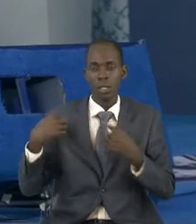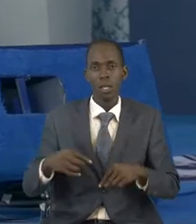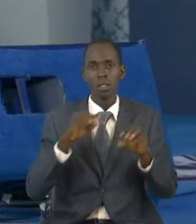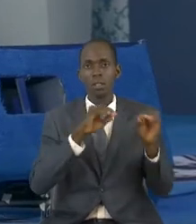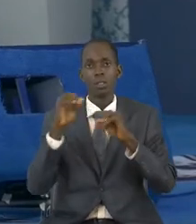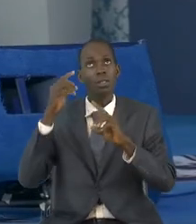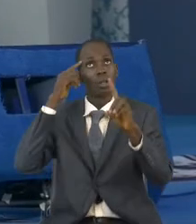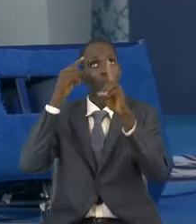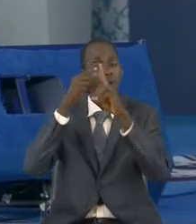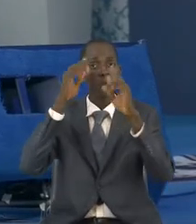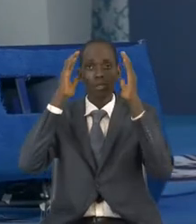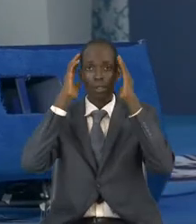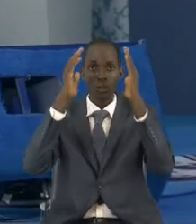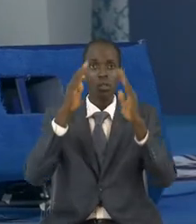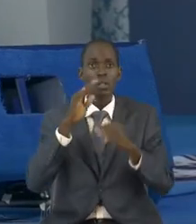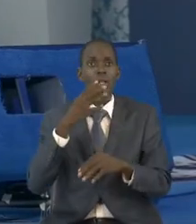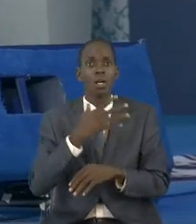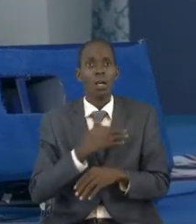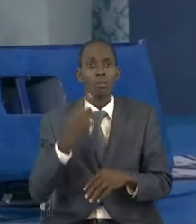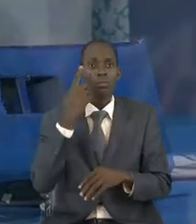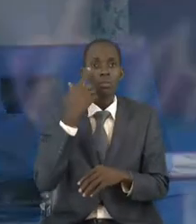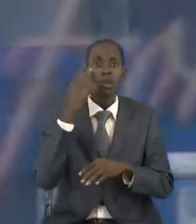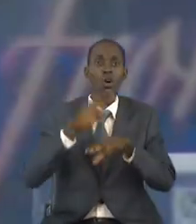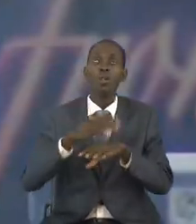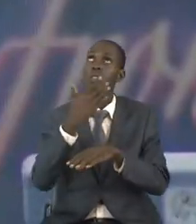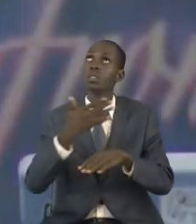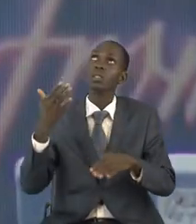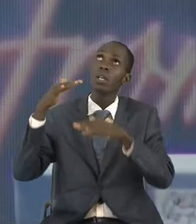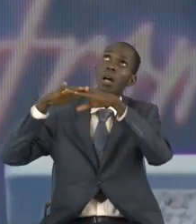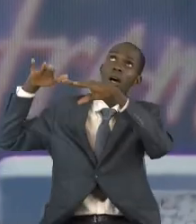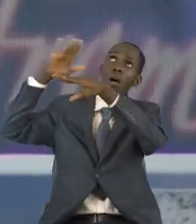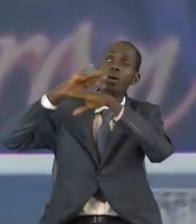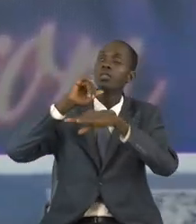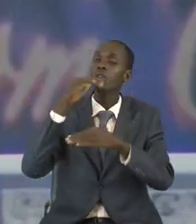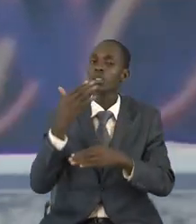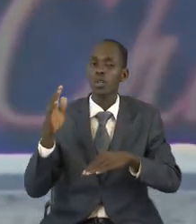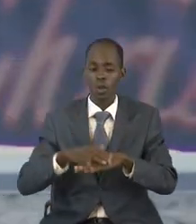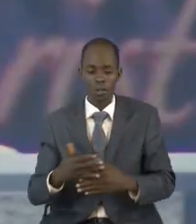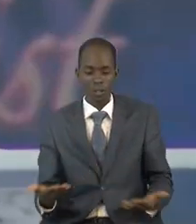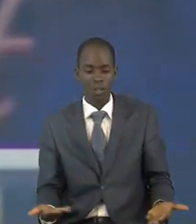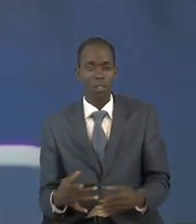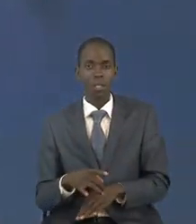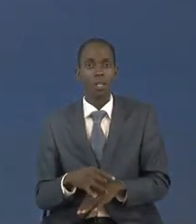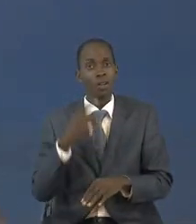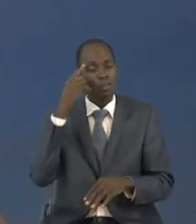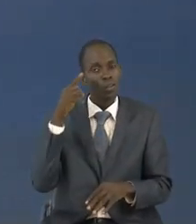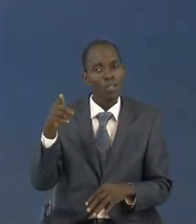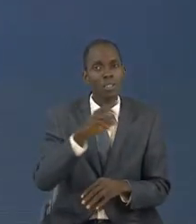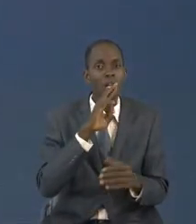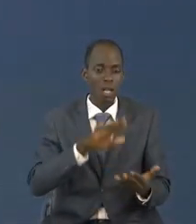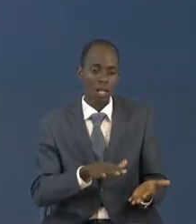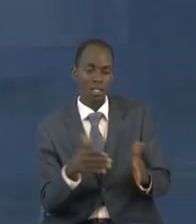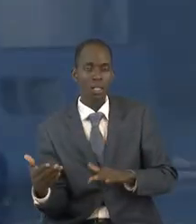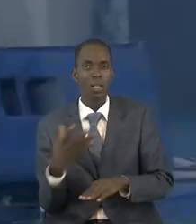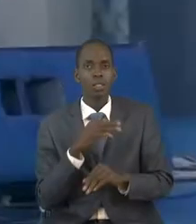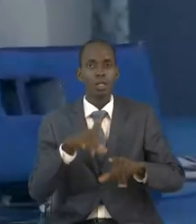and set your gaze on things above and not on things on the earth. For ye are dead, and your life is